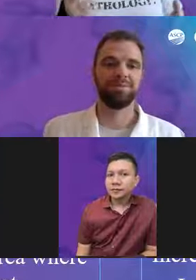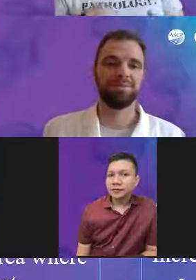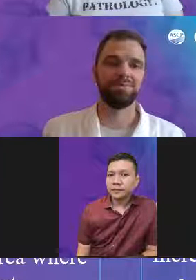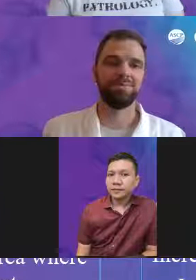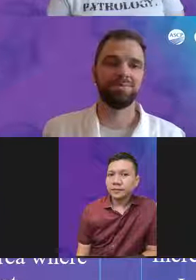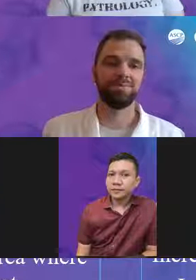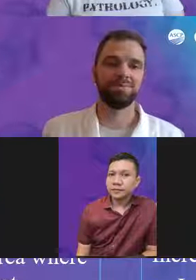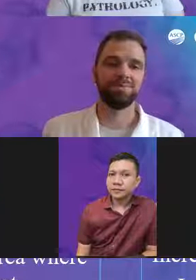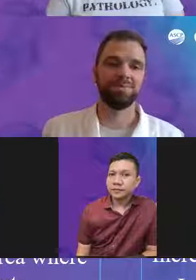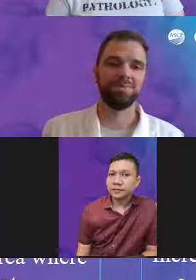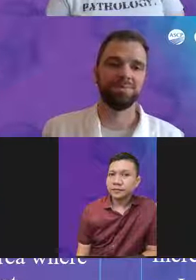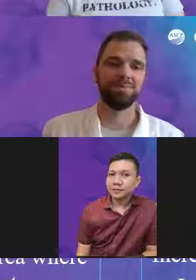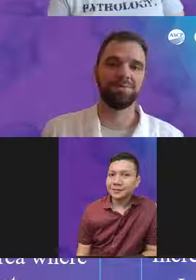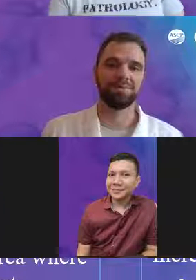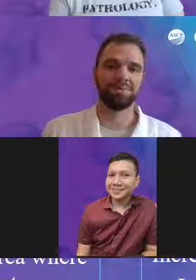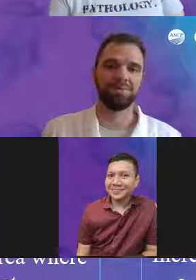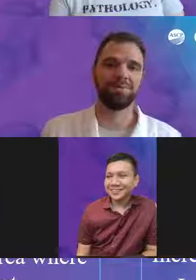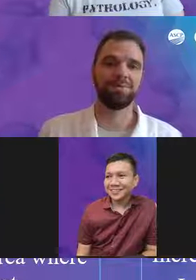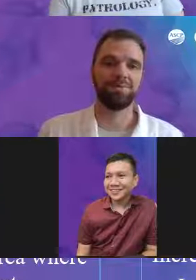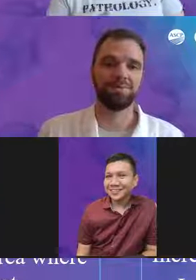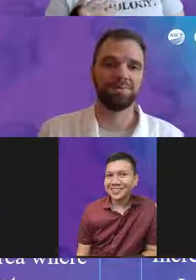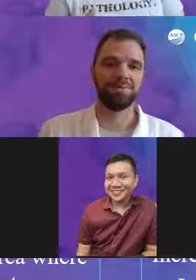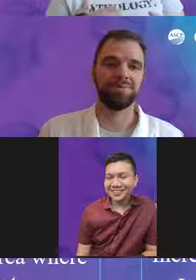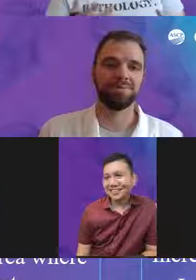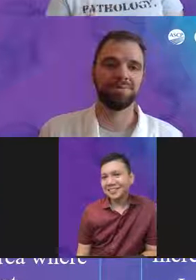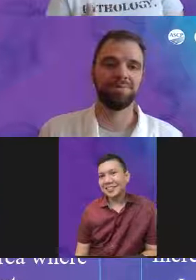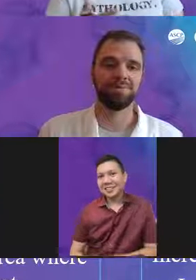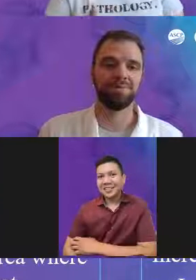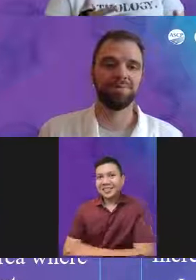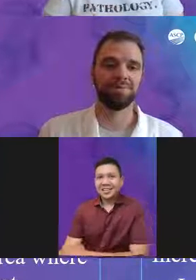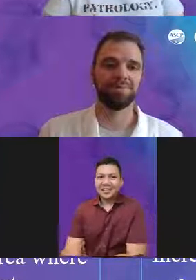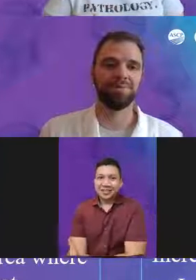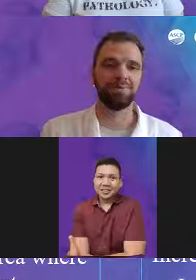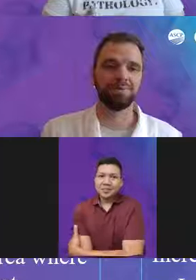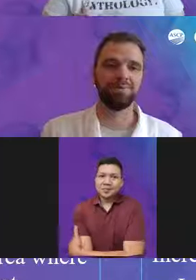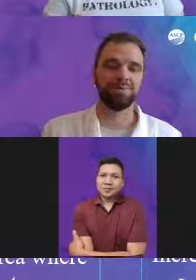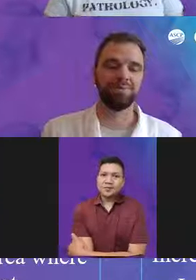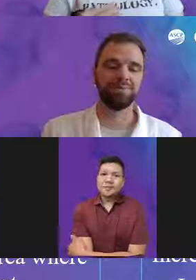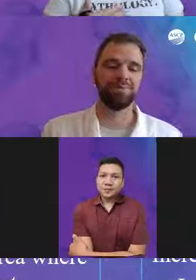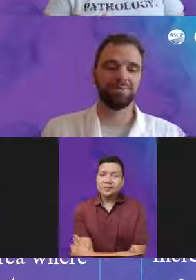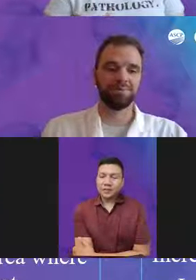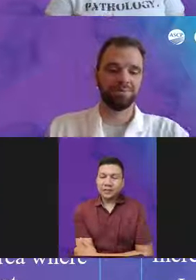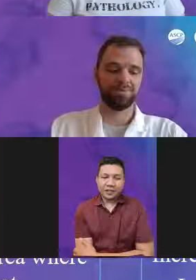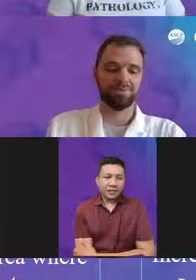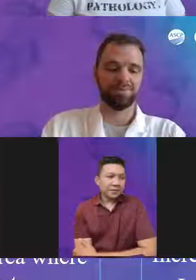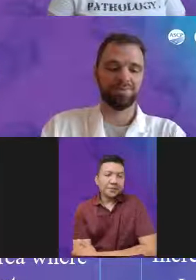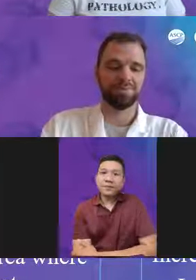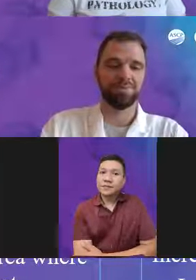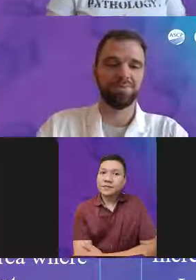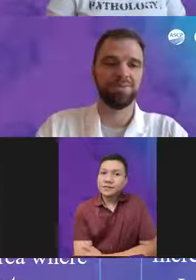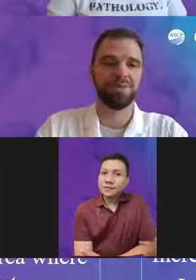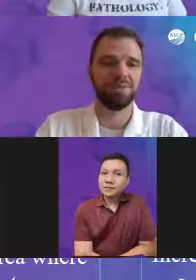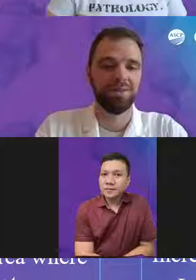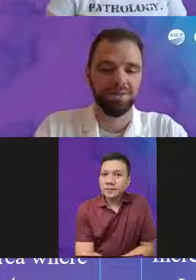Don't sit there and try to pose as someone that you're not or in a position you have never been in, because you're going to